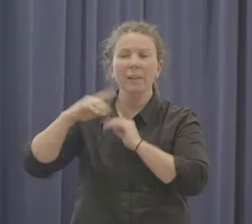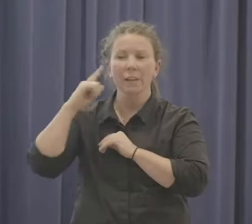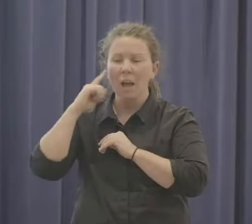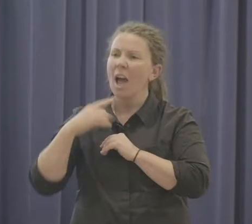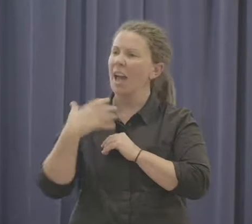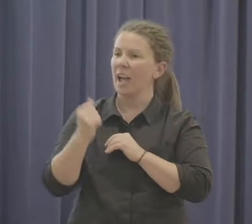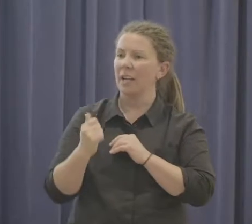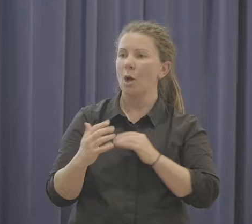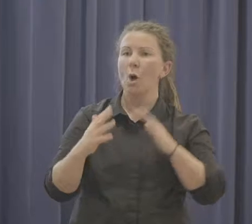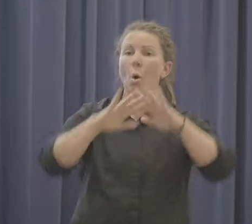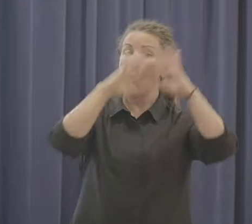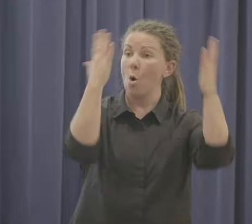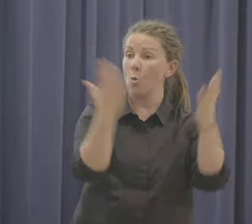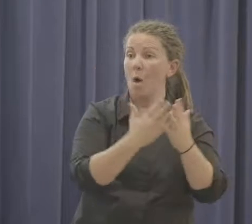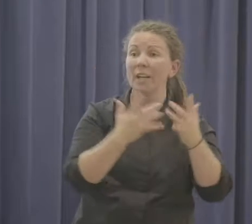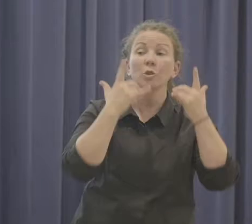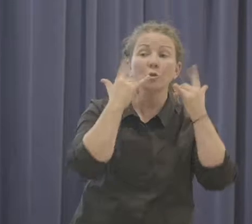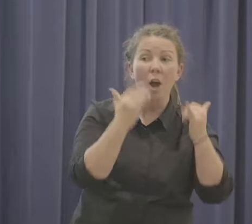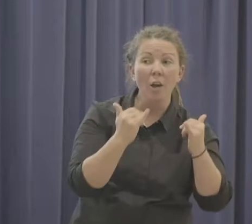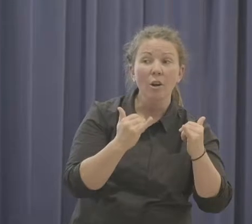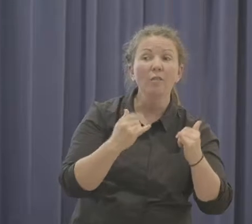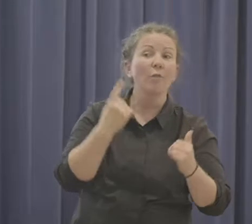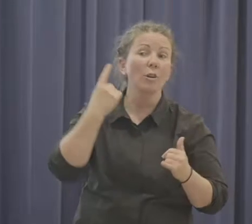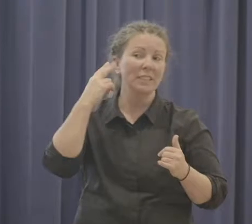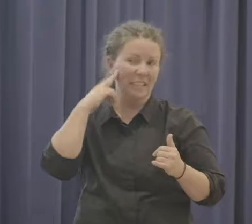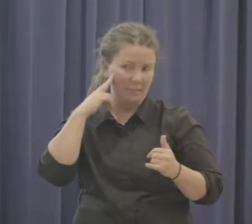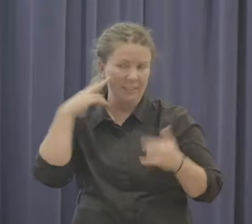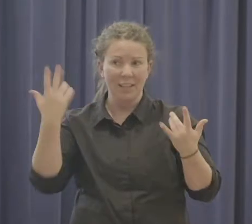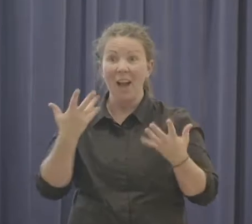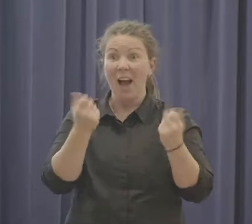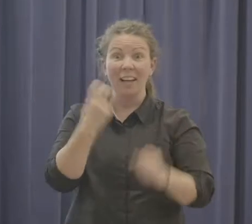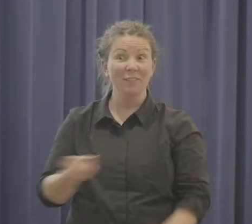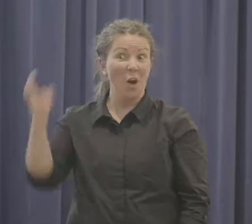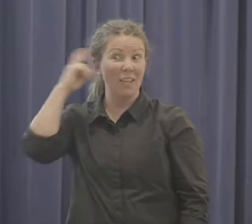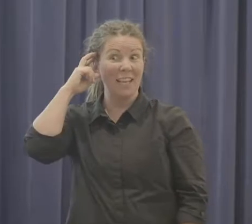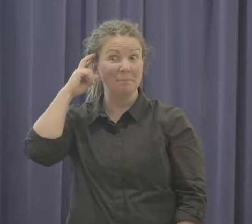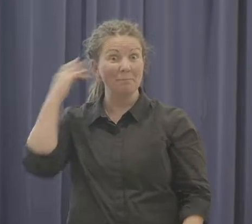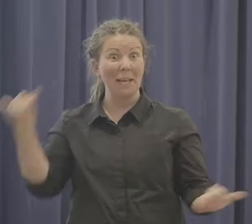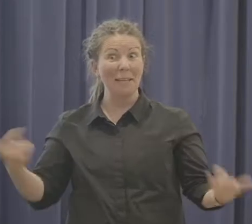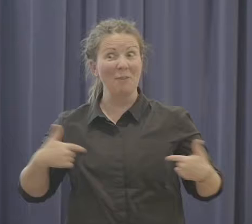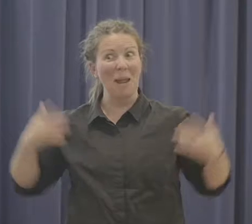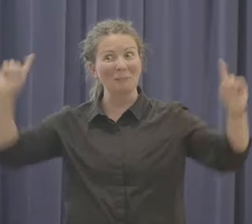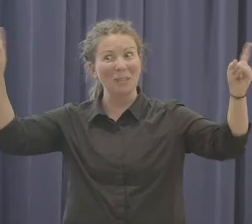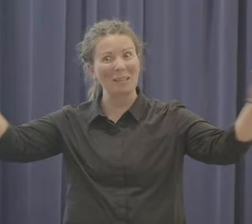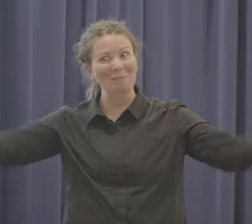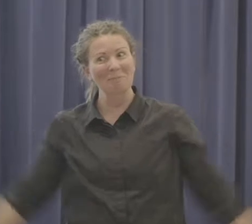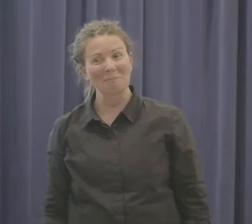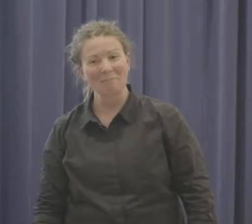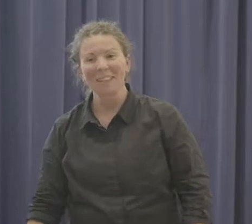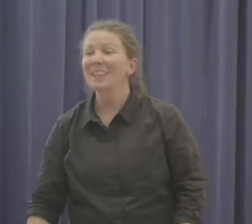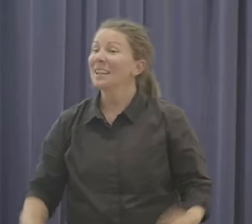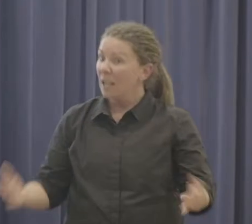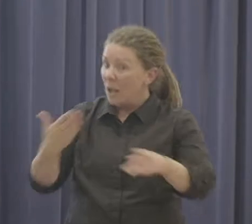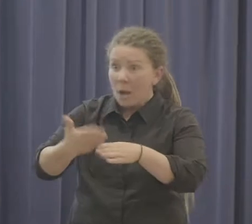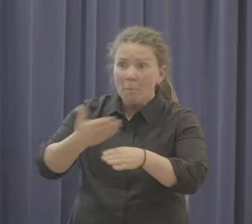to a worldwide trial for people with single-sided deafness. I got my cochlear implant and here we are today. But before this